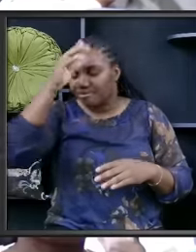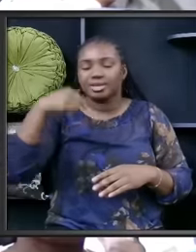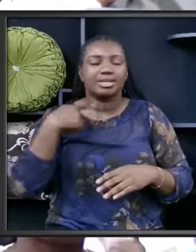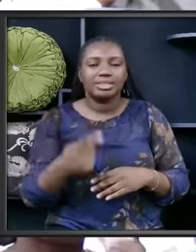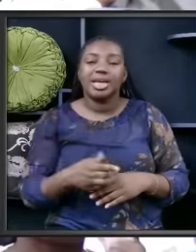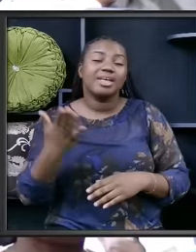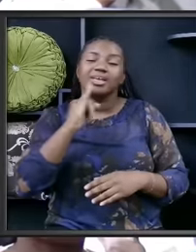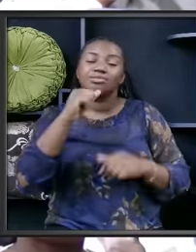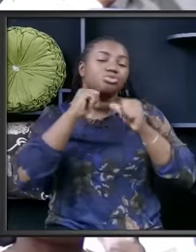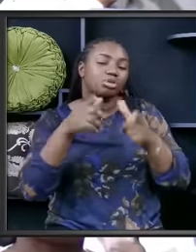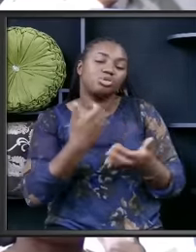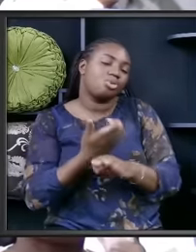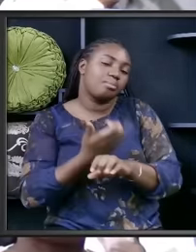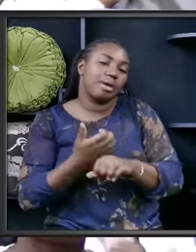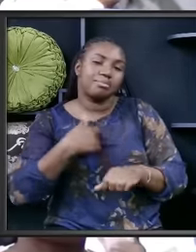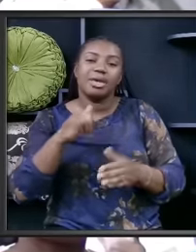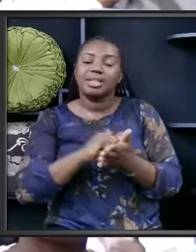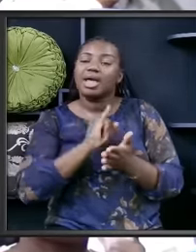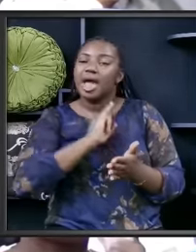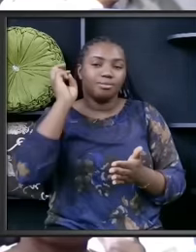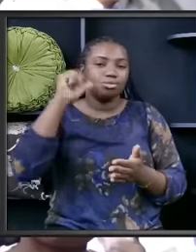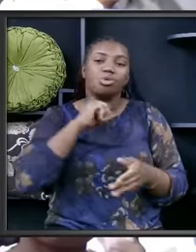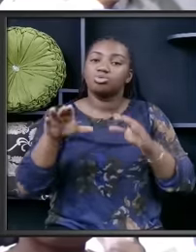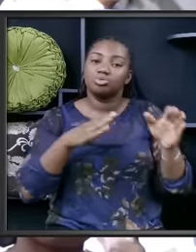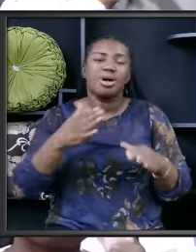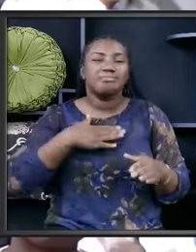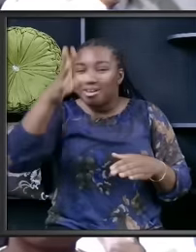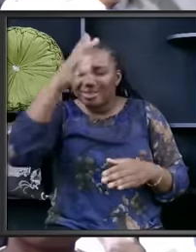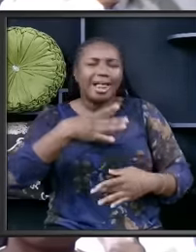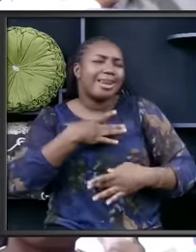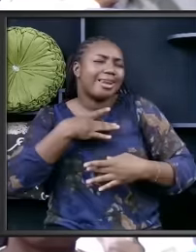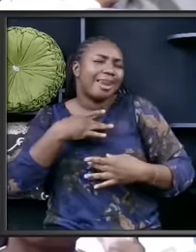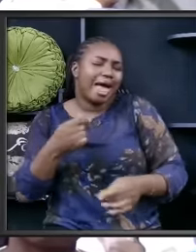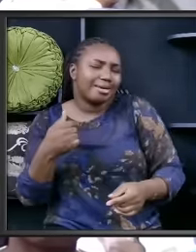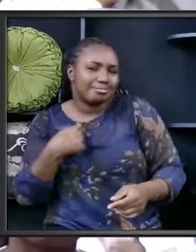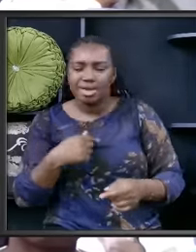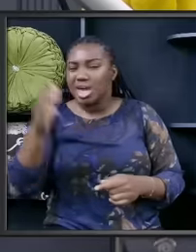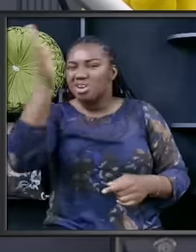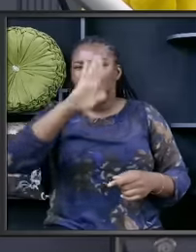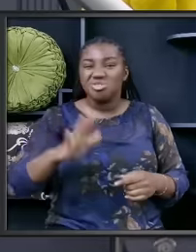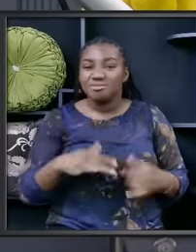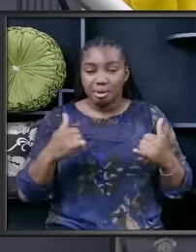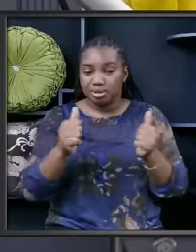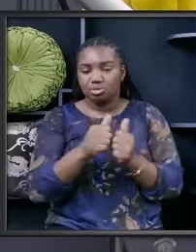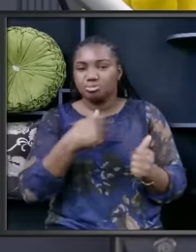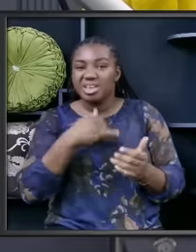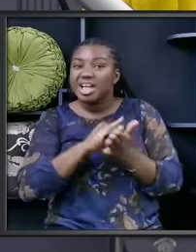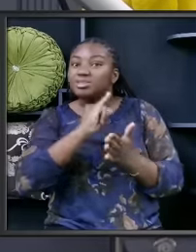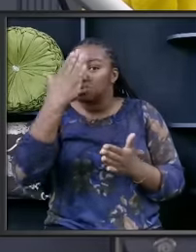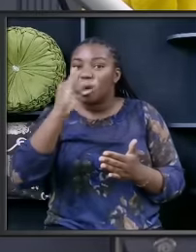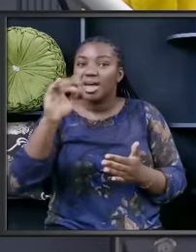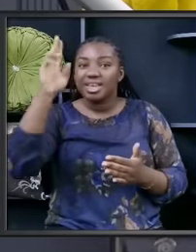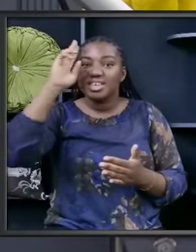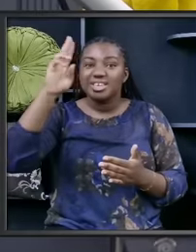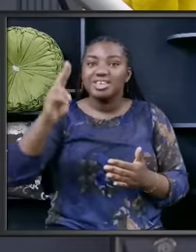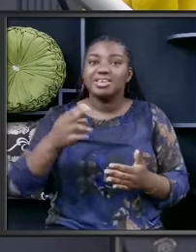do. Please, I forgive him, him because my father like no they joke with me. That was why he died because of me. Because this